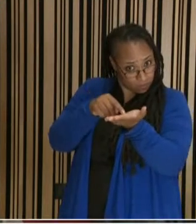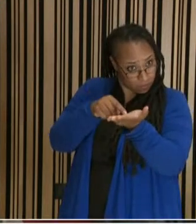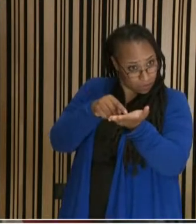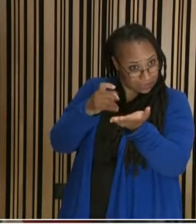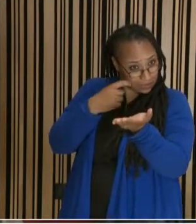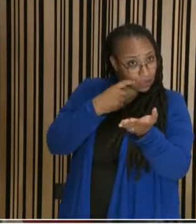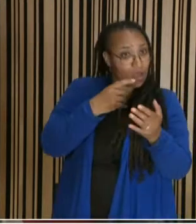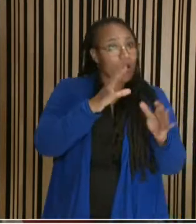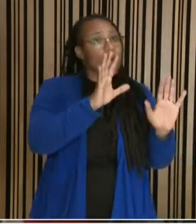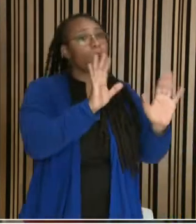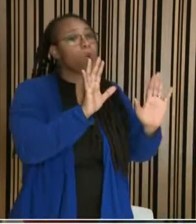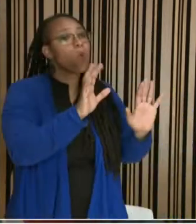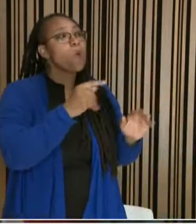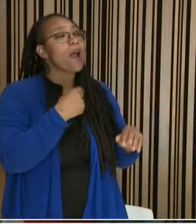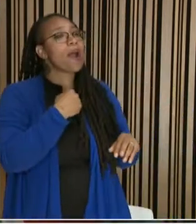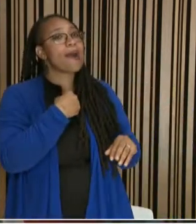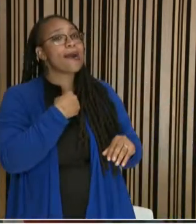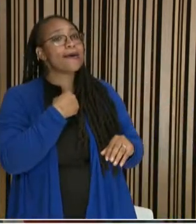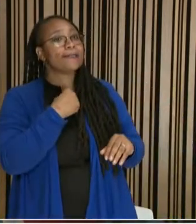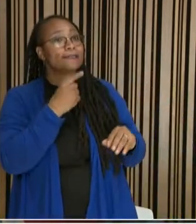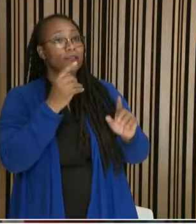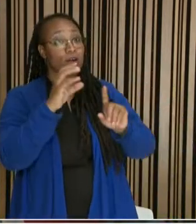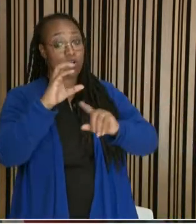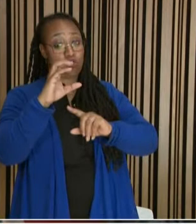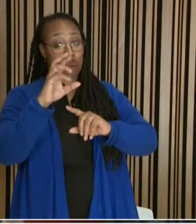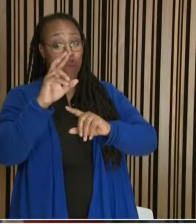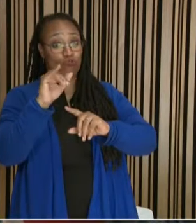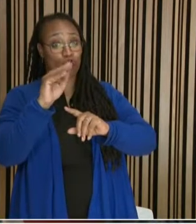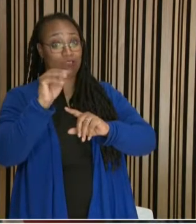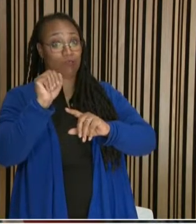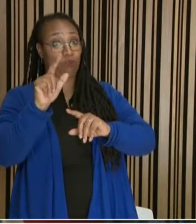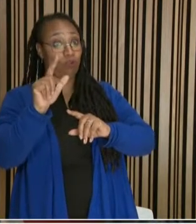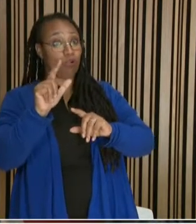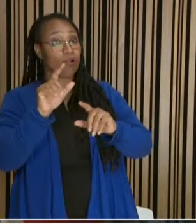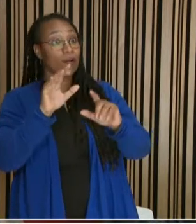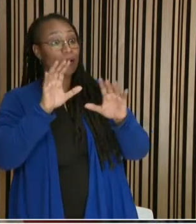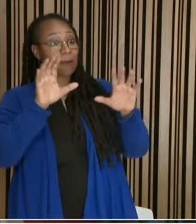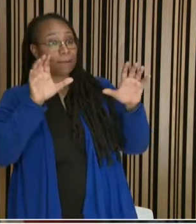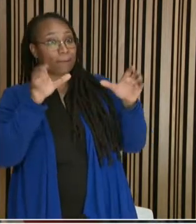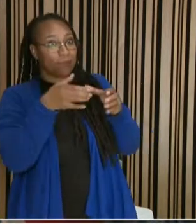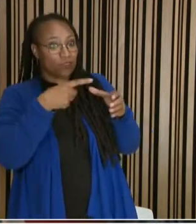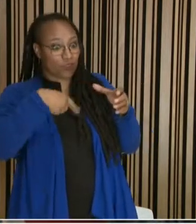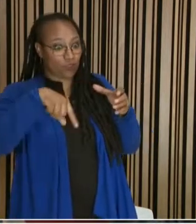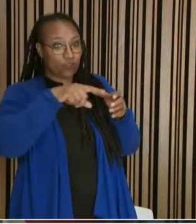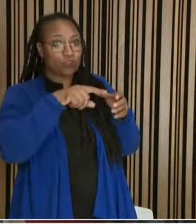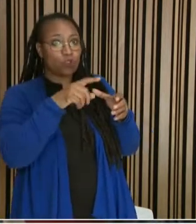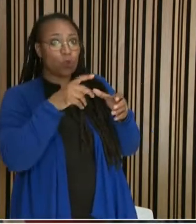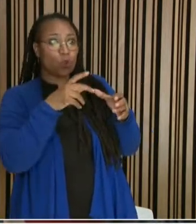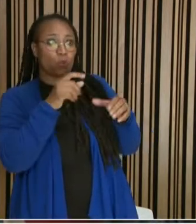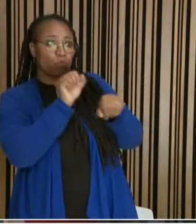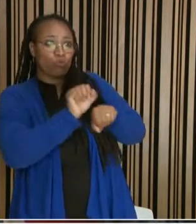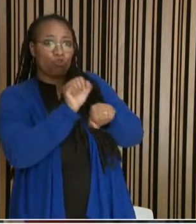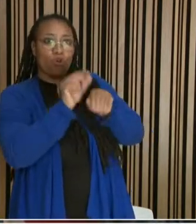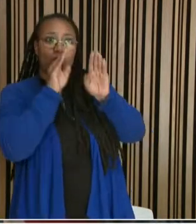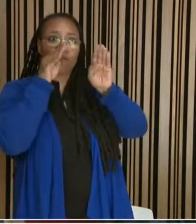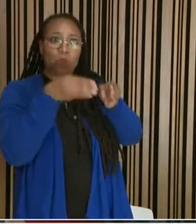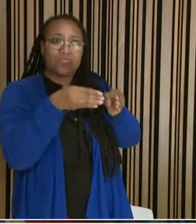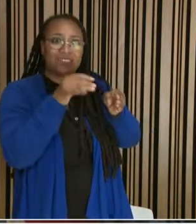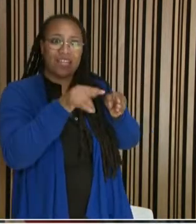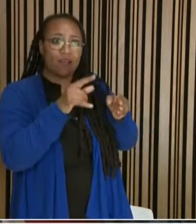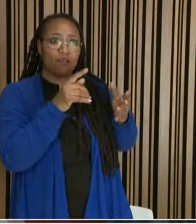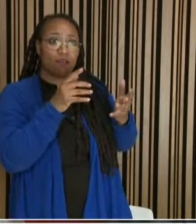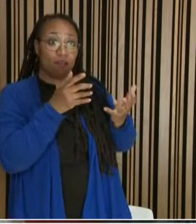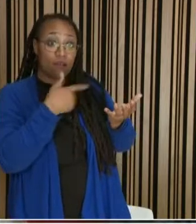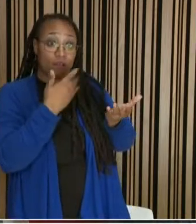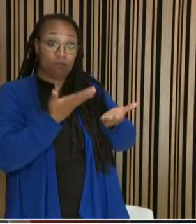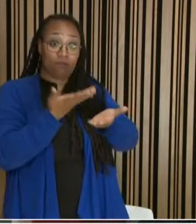of the Criminal Code Review Commission, in my view, is done. They submitted their report to the council. They were established to